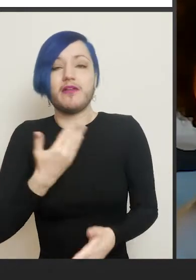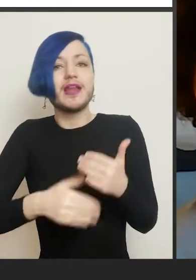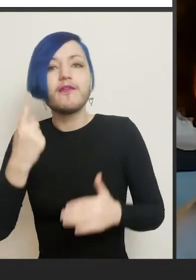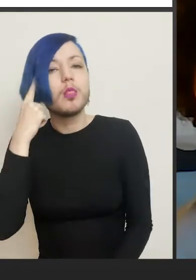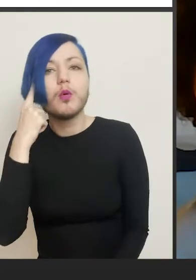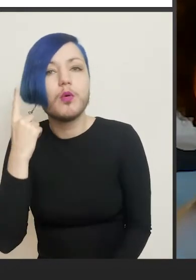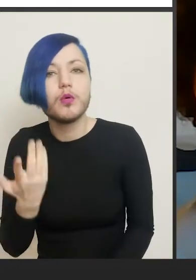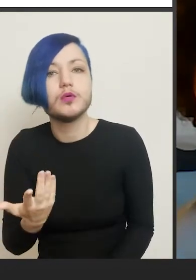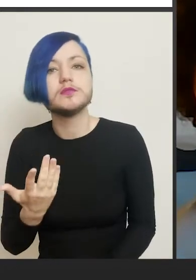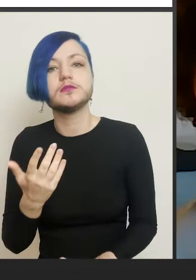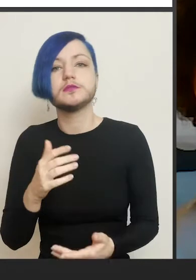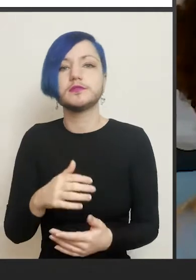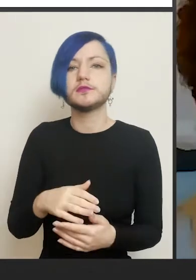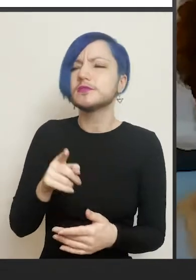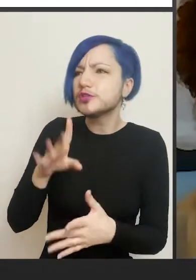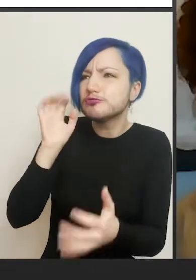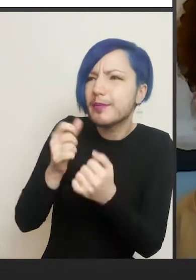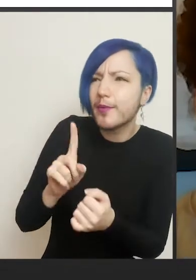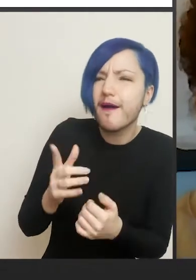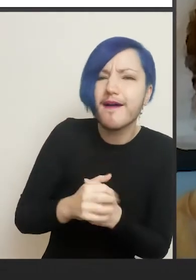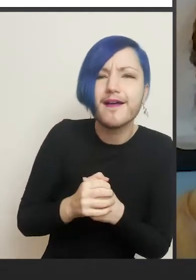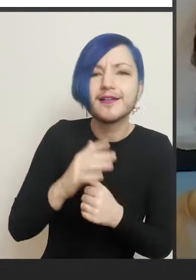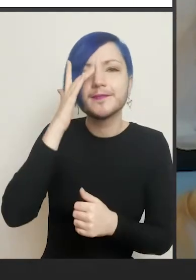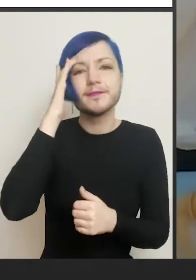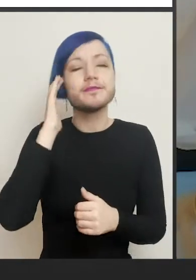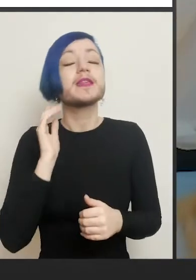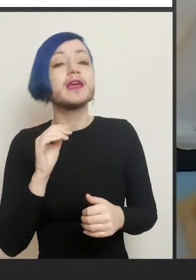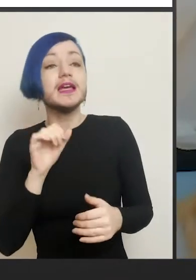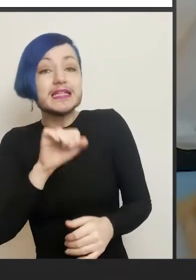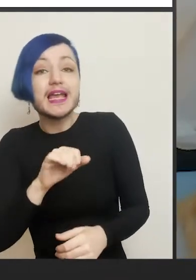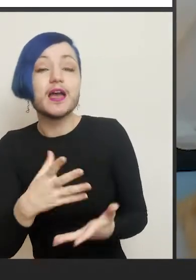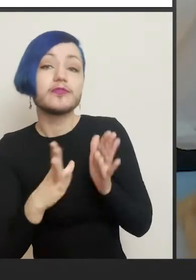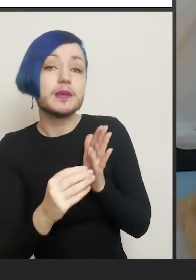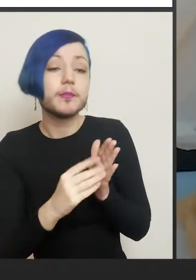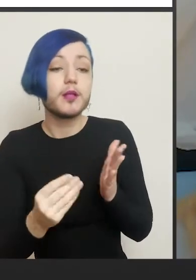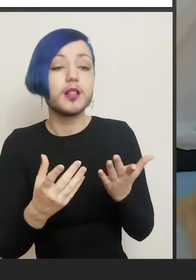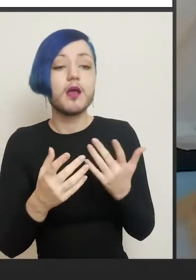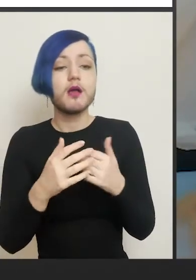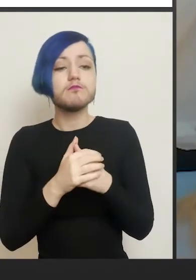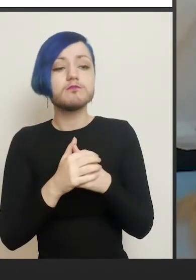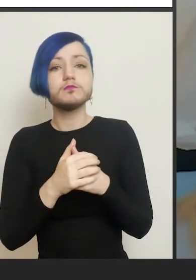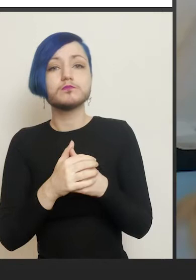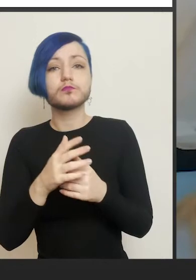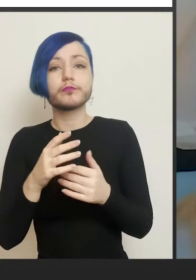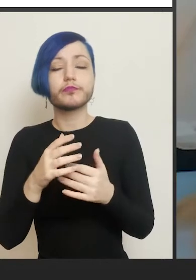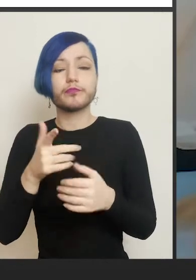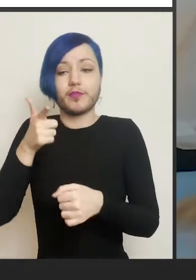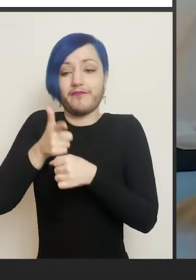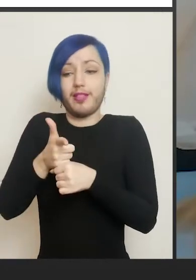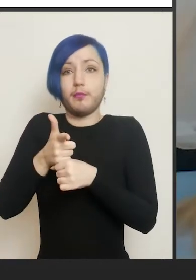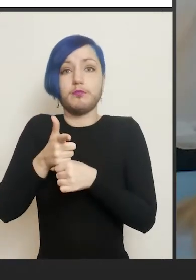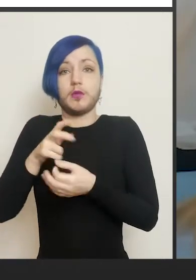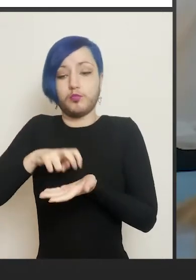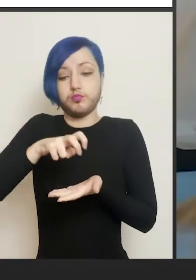hadn't even thought about. Do you remember what they were? Weren't barriers to me. Yeah, namely, you wanted me to record a walkthrough